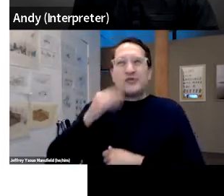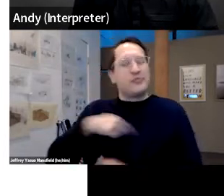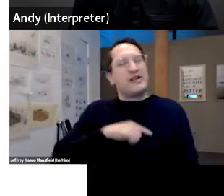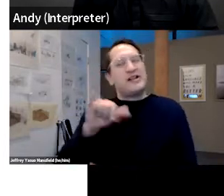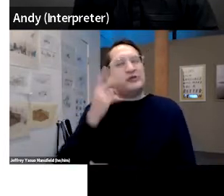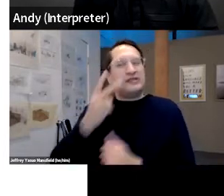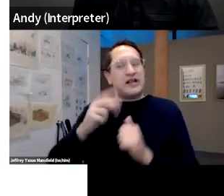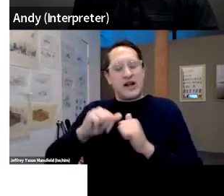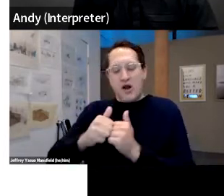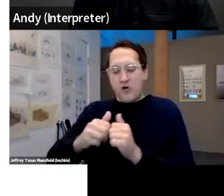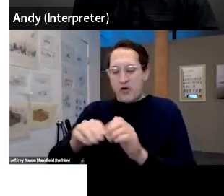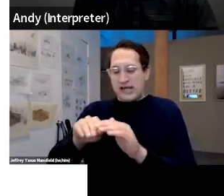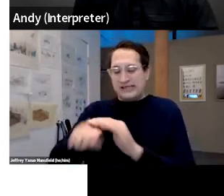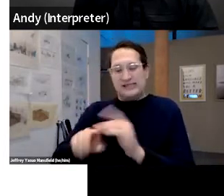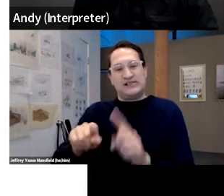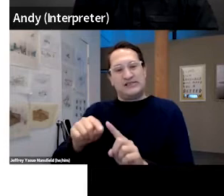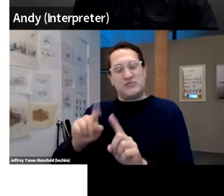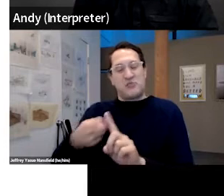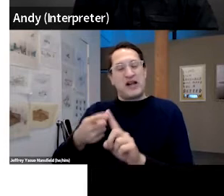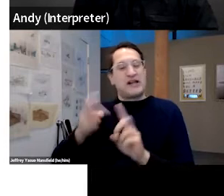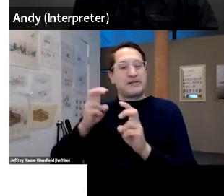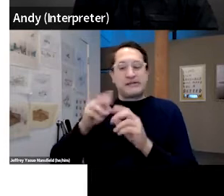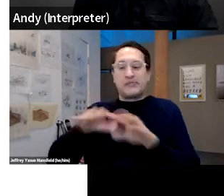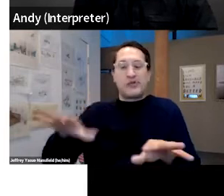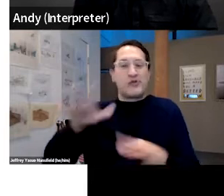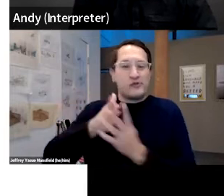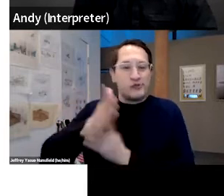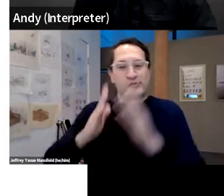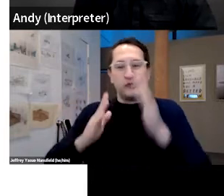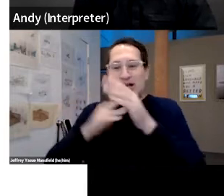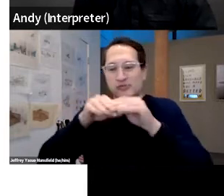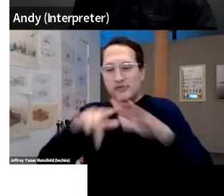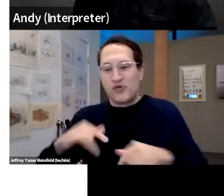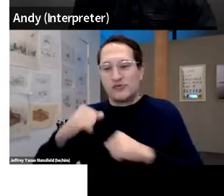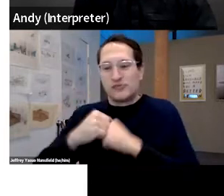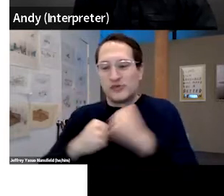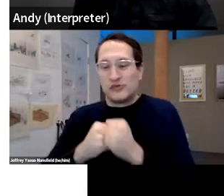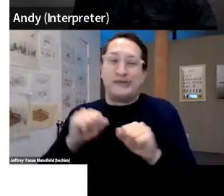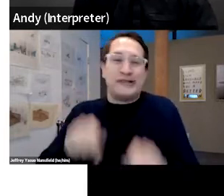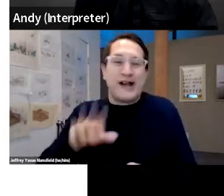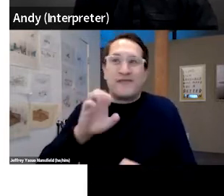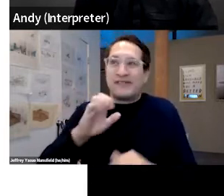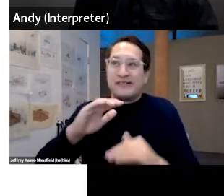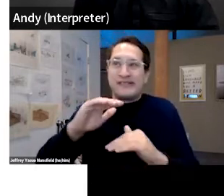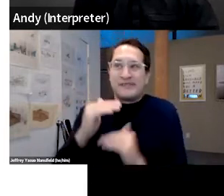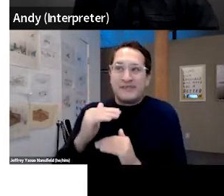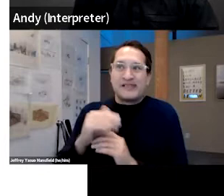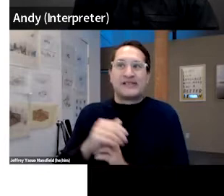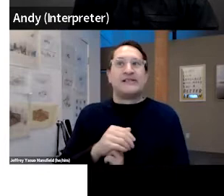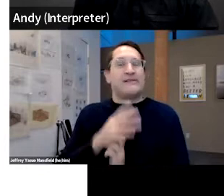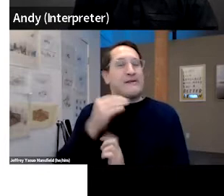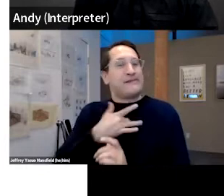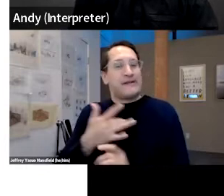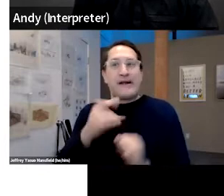Based on our lived experience, we also see how access and accessibility is done through a top-down